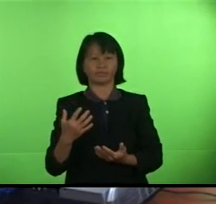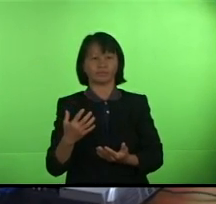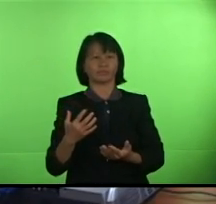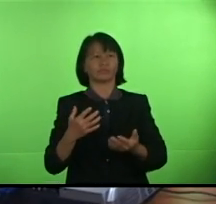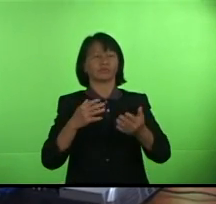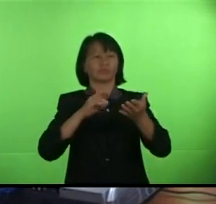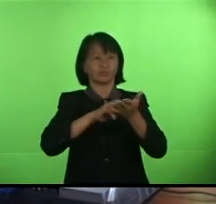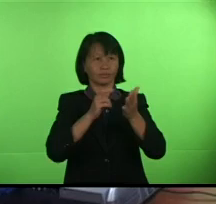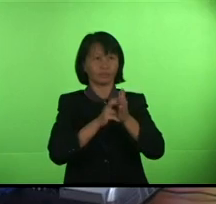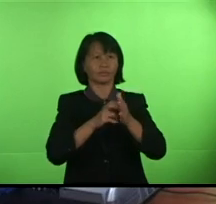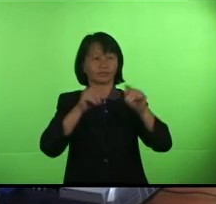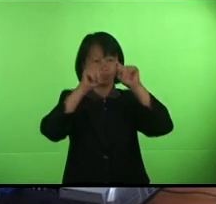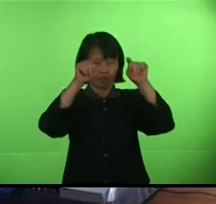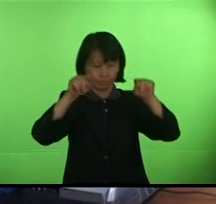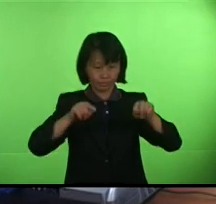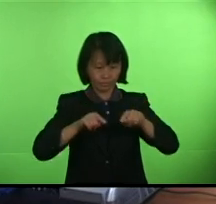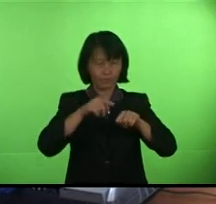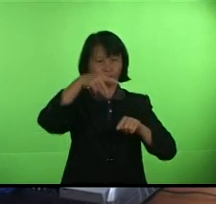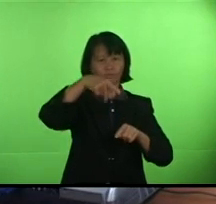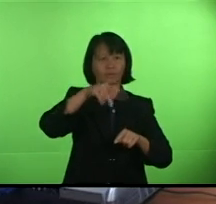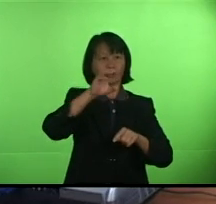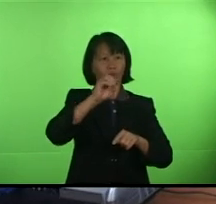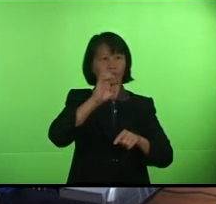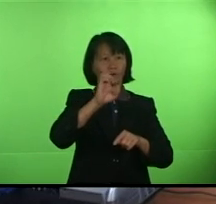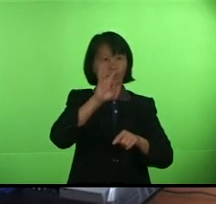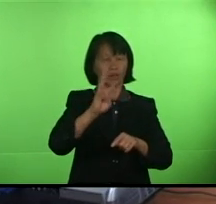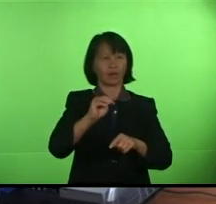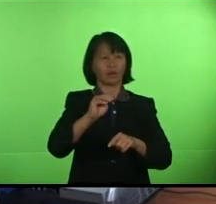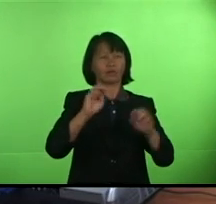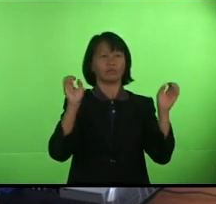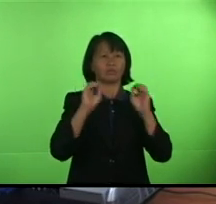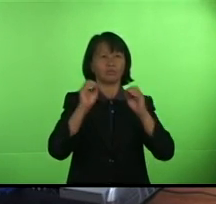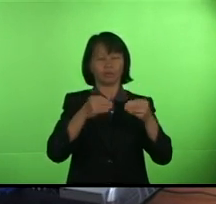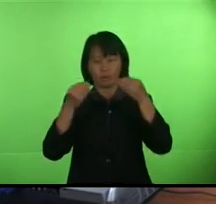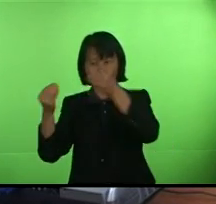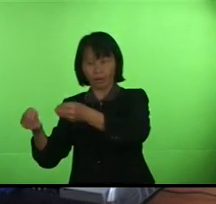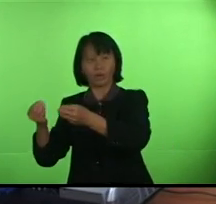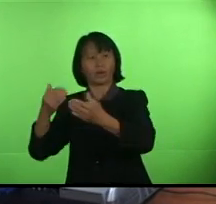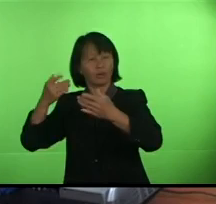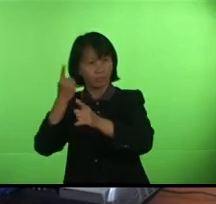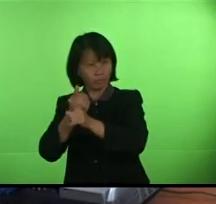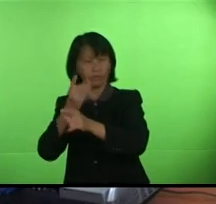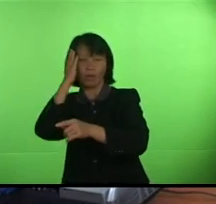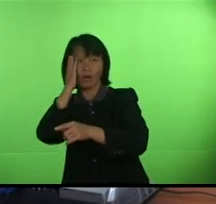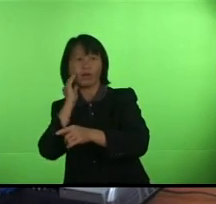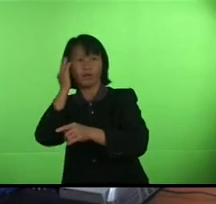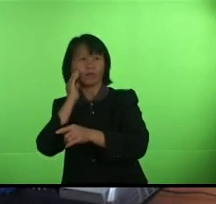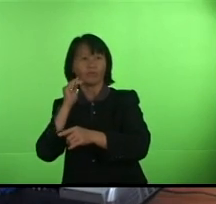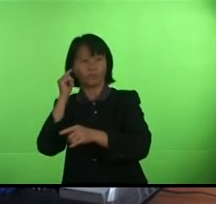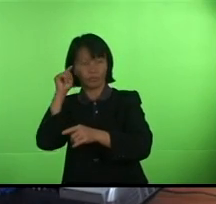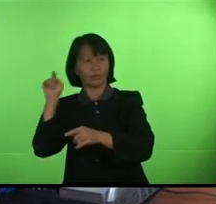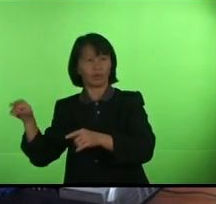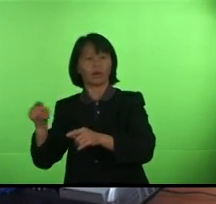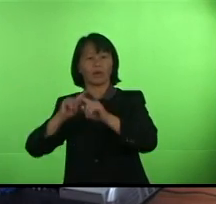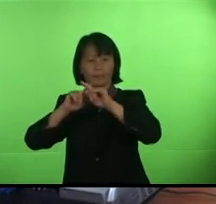way, the text or the poem does not convey the original experience to the